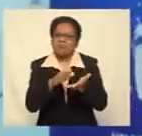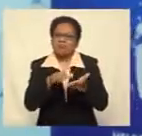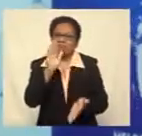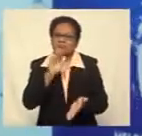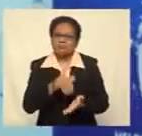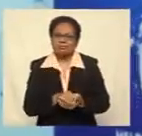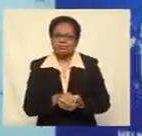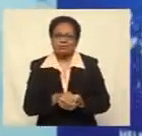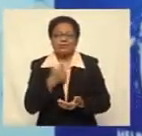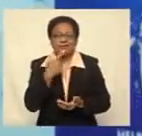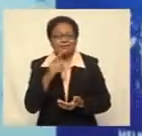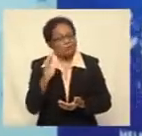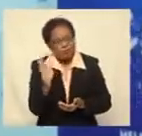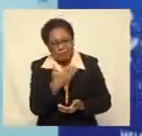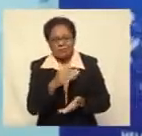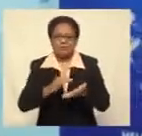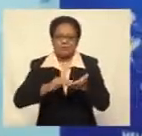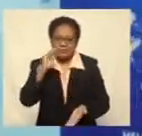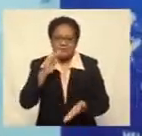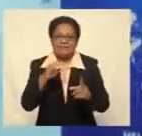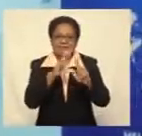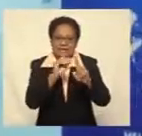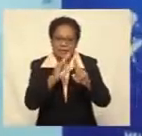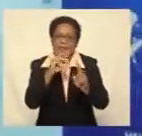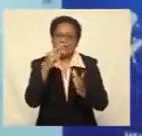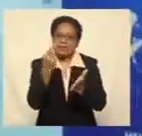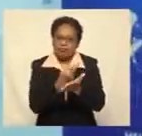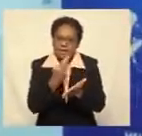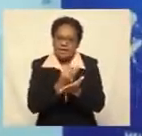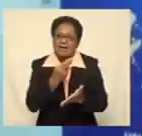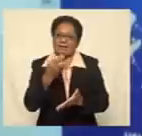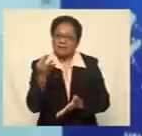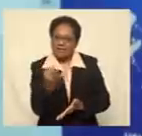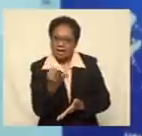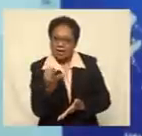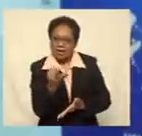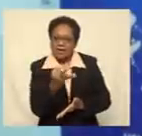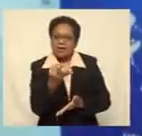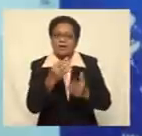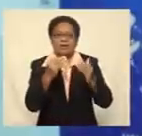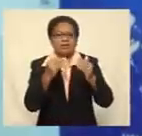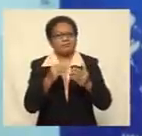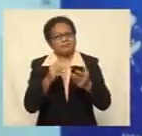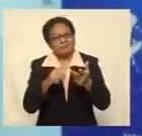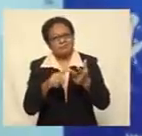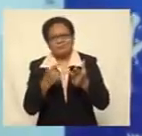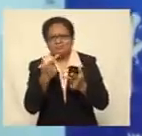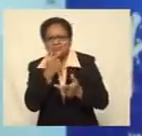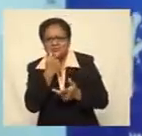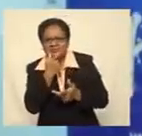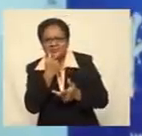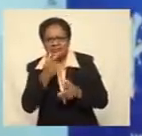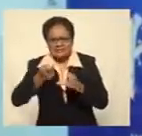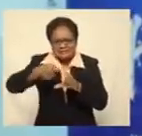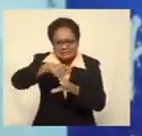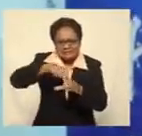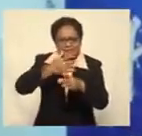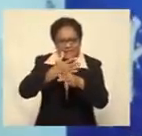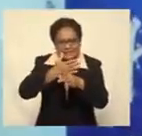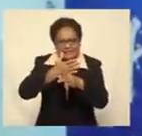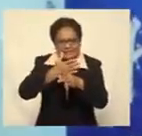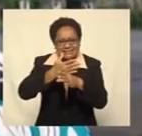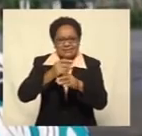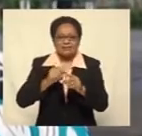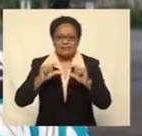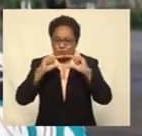Everything going up, like rice, flour, and small biscuit, tin fish, tuna, going